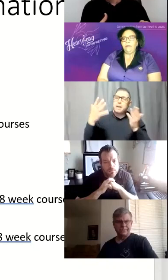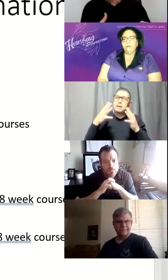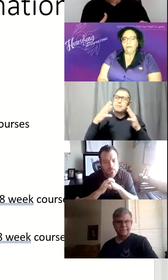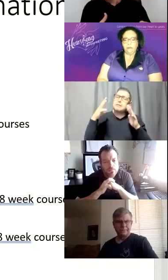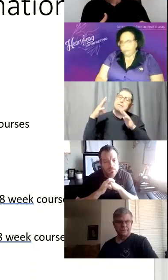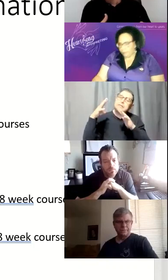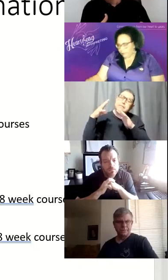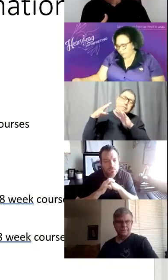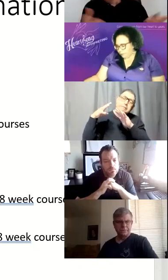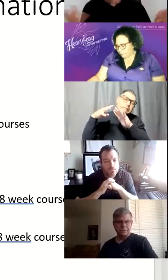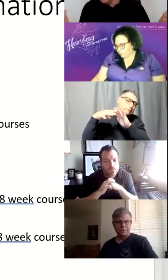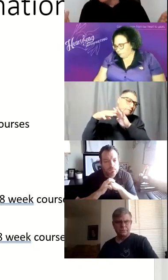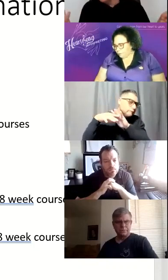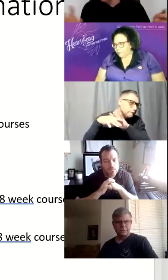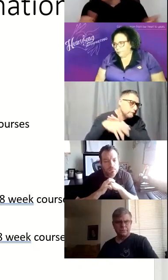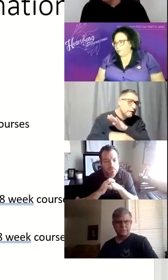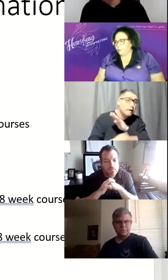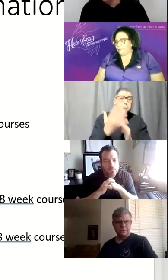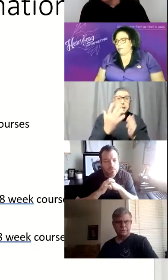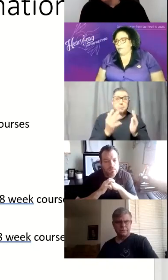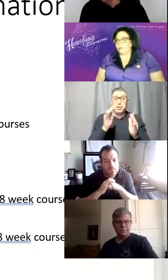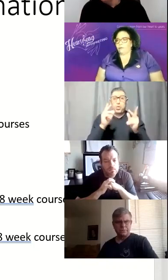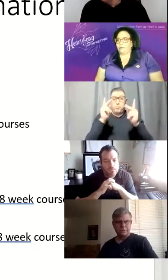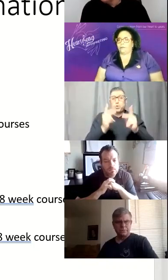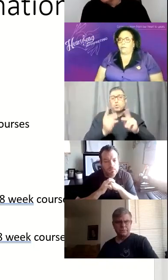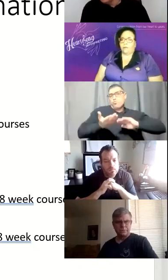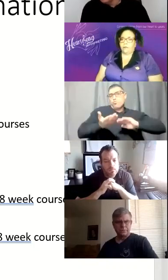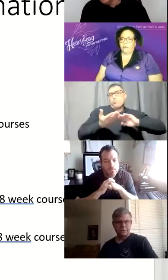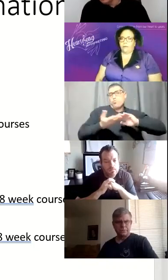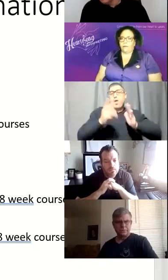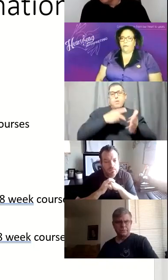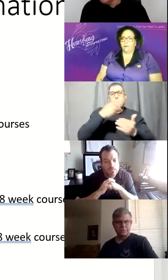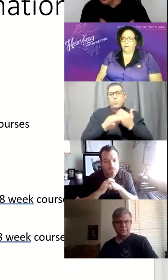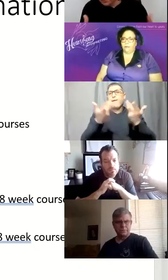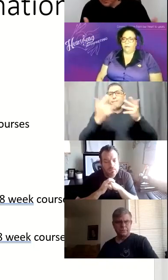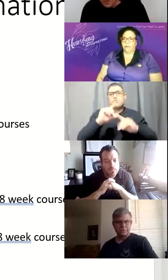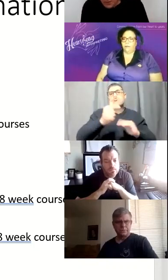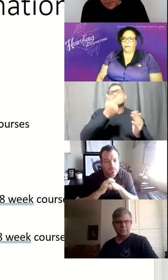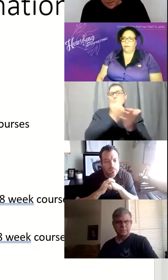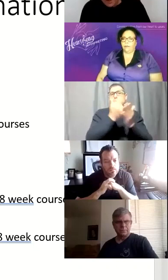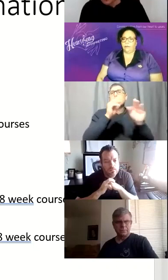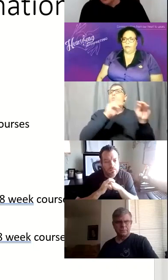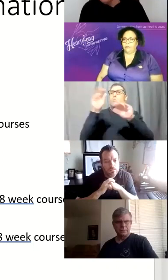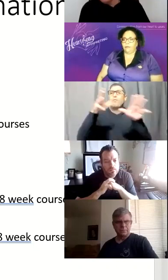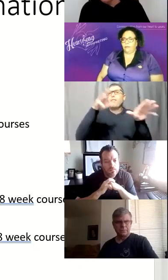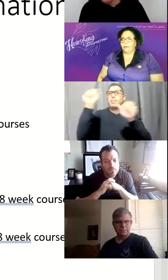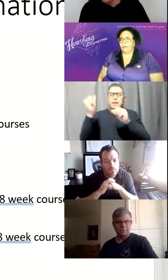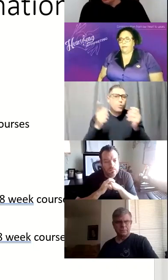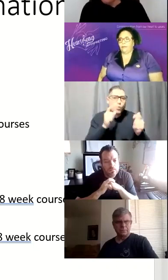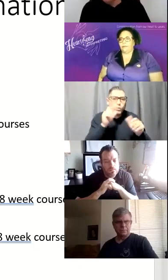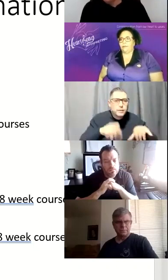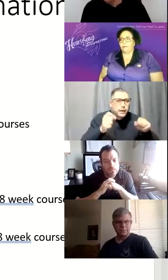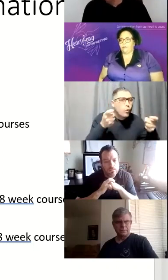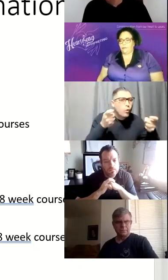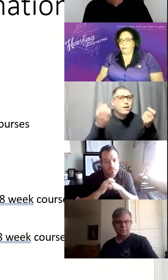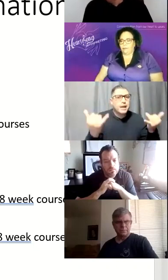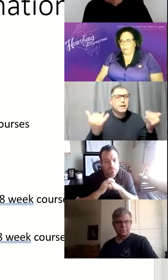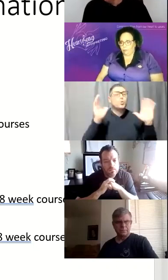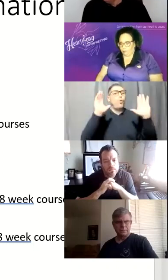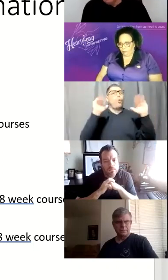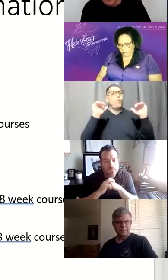that program graduates, moves on. So that's kind of what I'm hoping